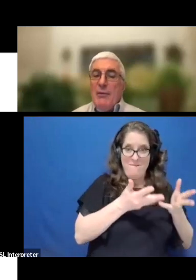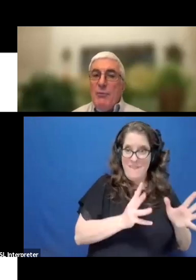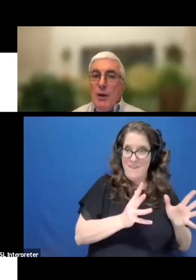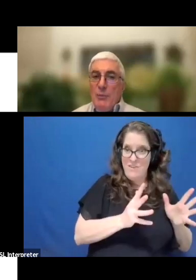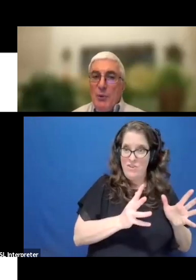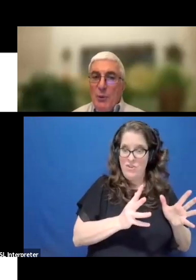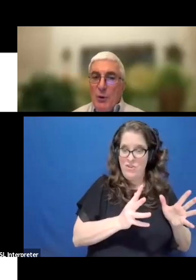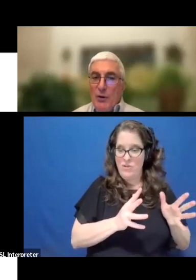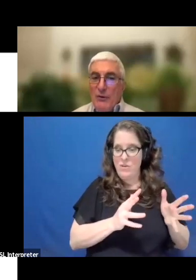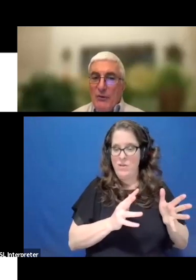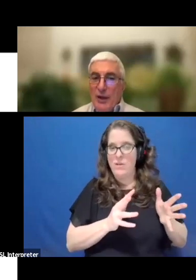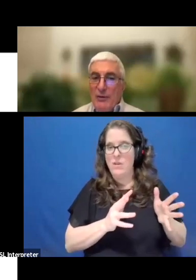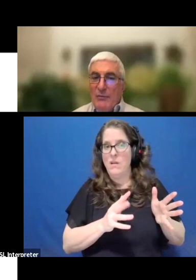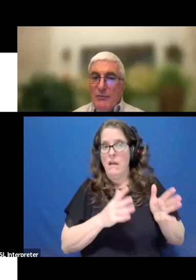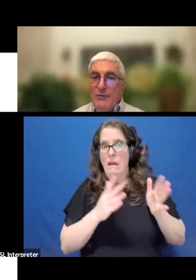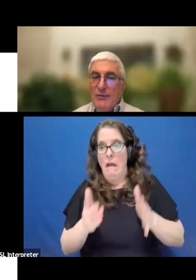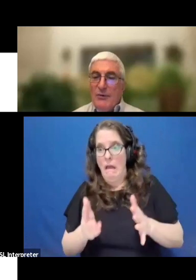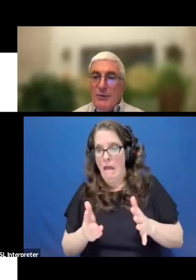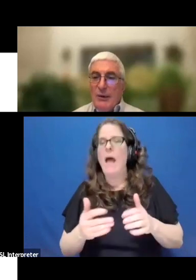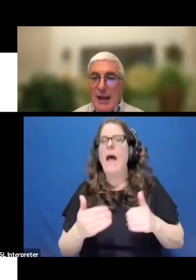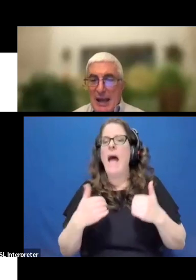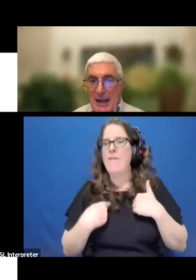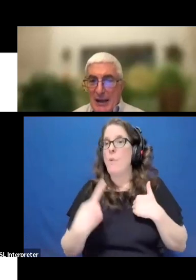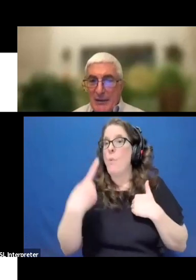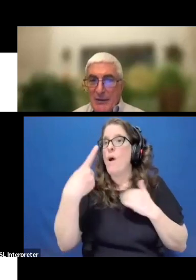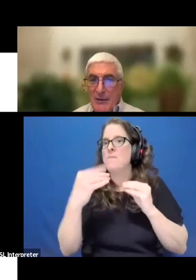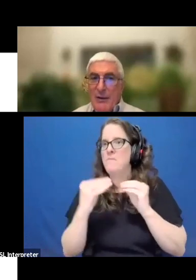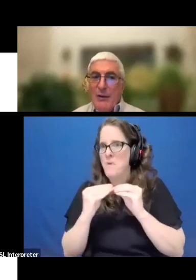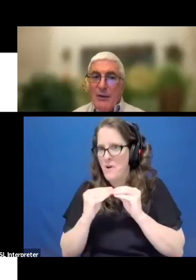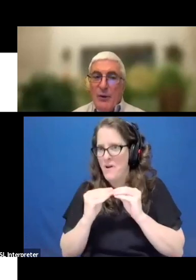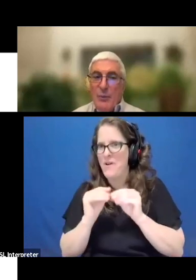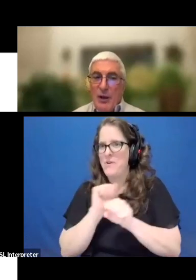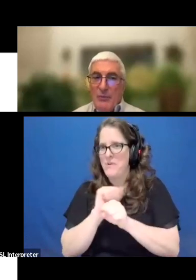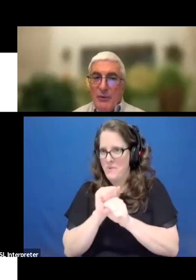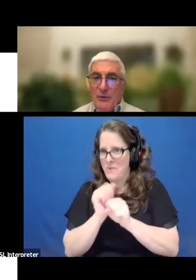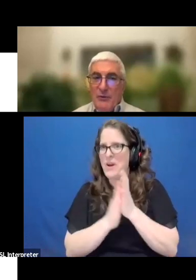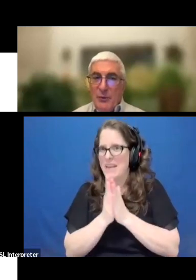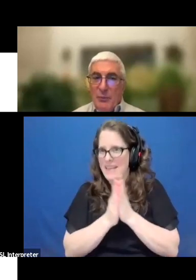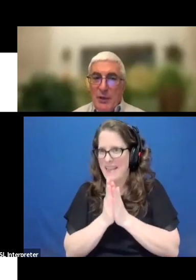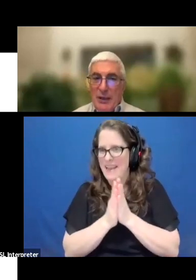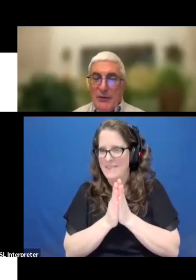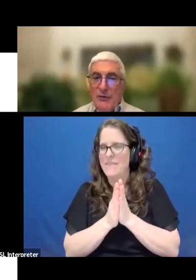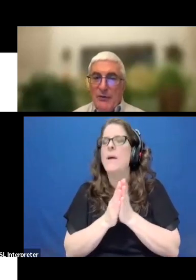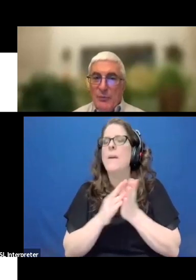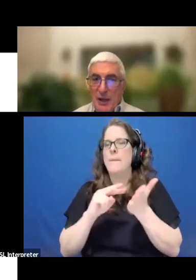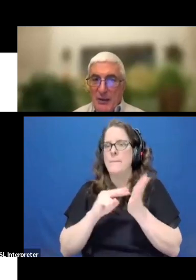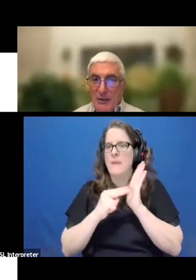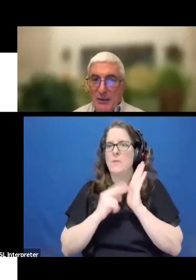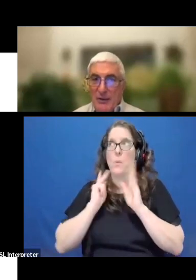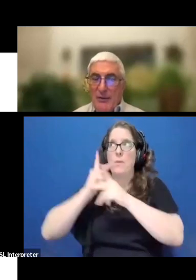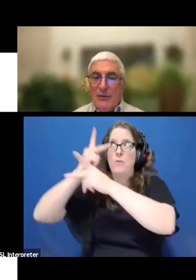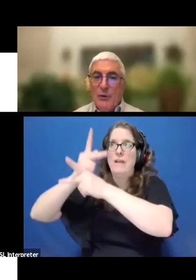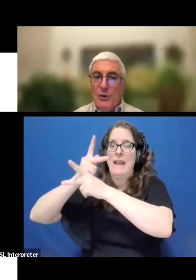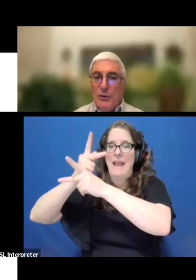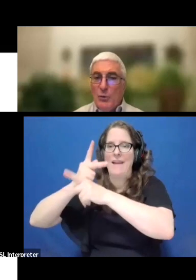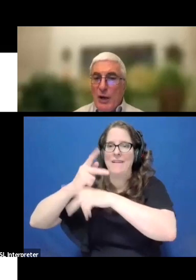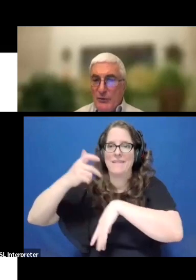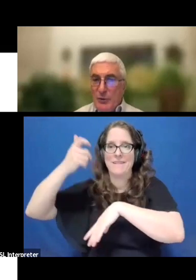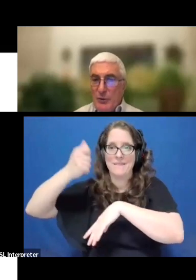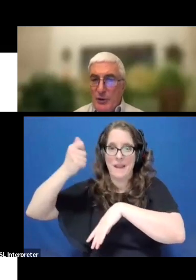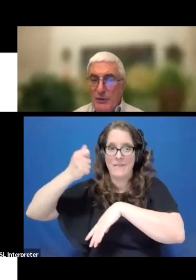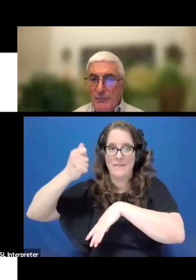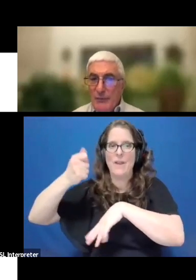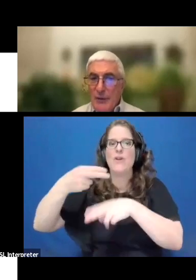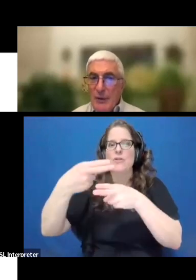they have one more work incentive to delay their benefits from being suspended, and that's called a